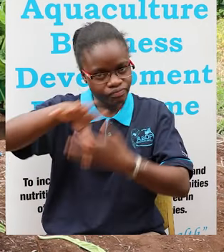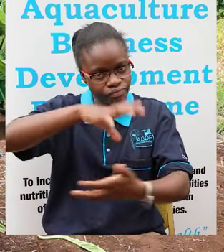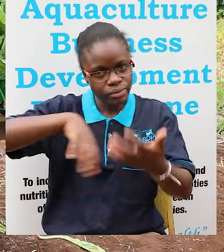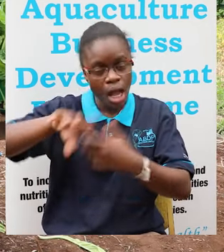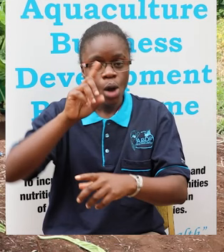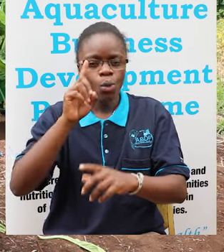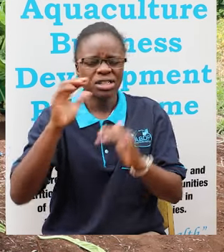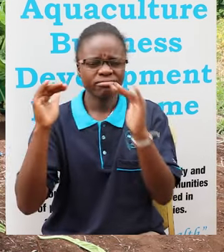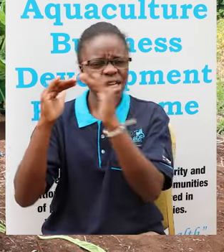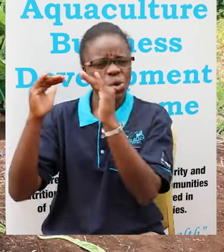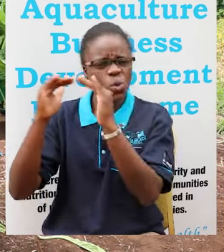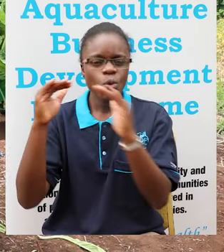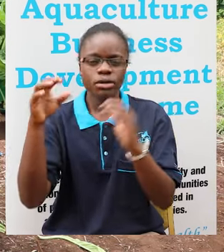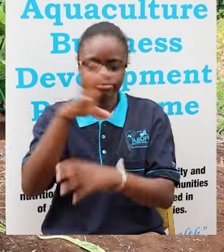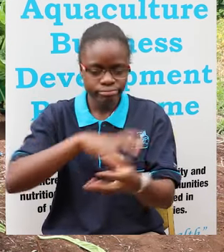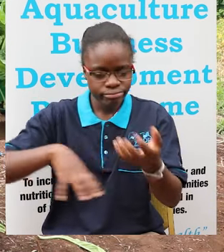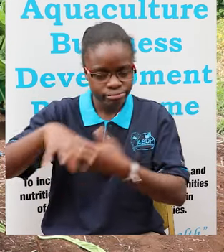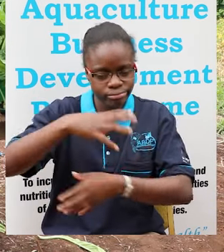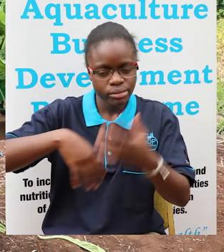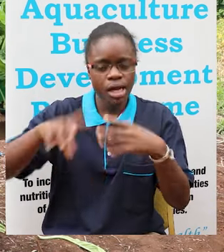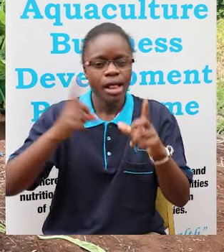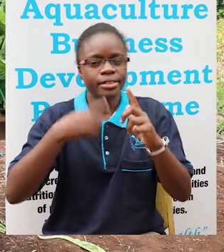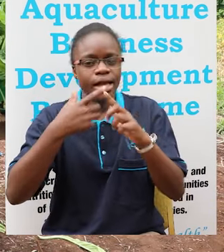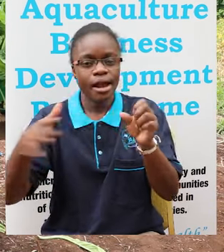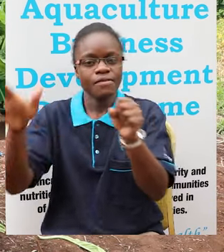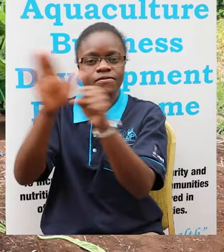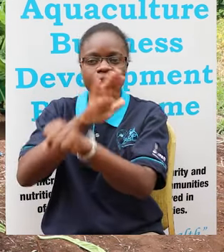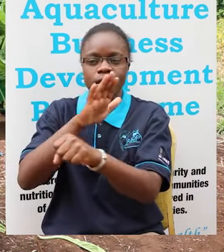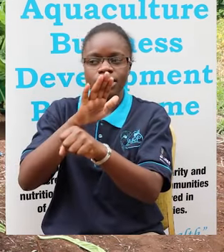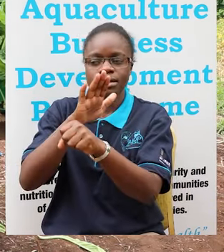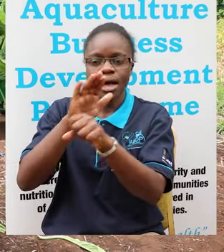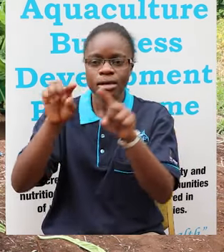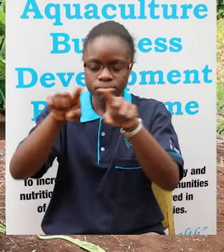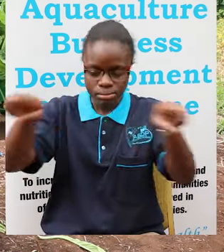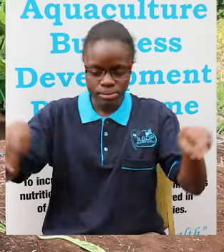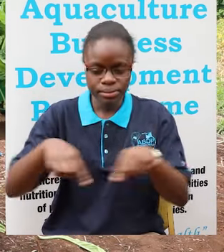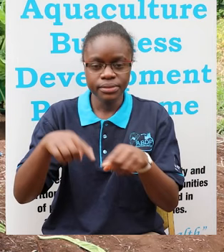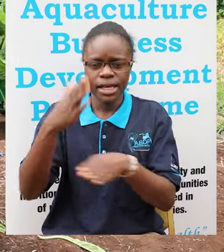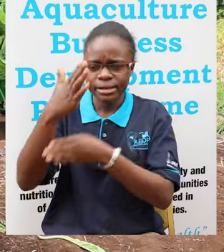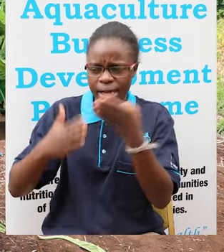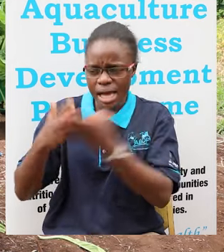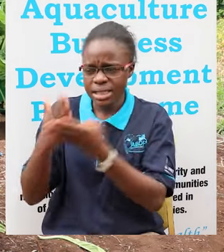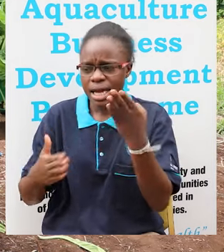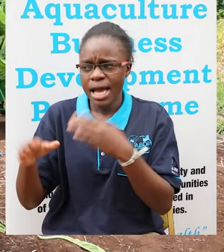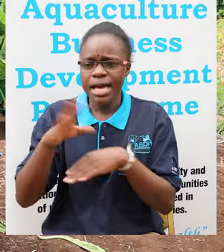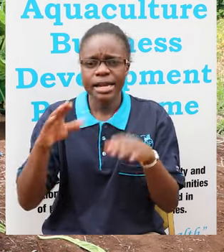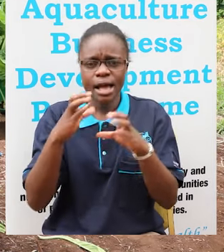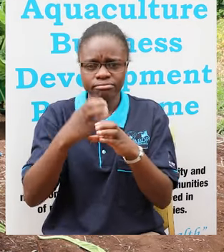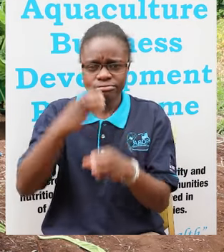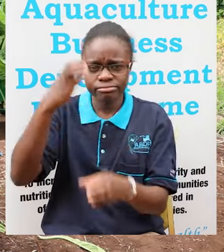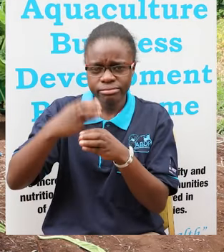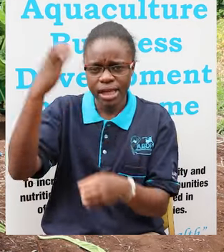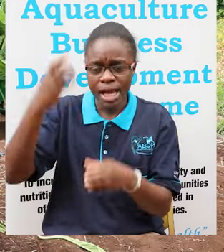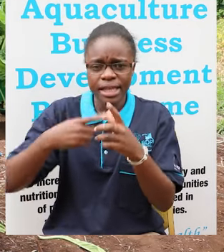soil, 1-to-1 ratio. Fill up your bucket or basin or the cart container with that kind